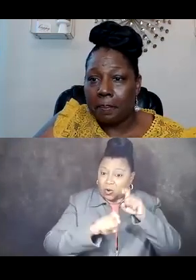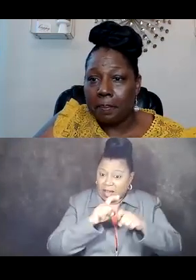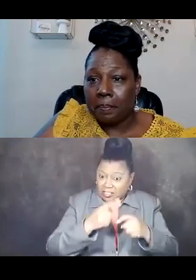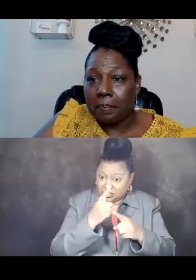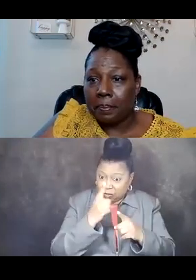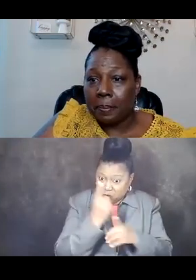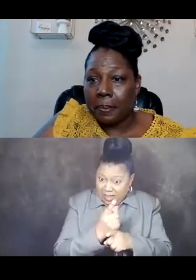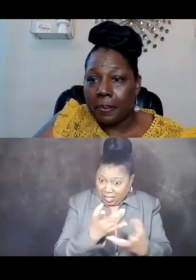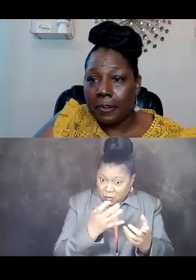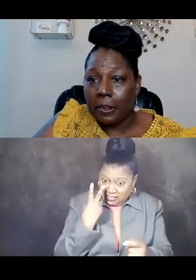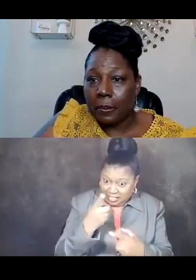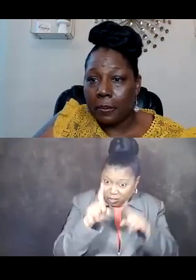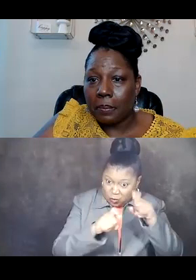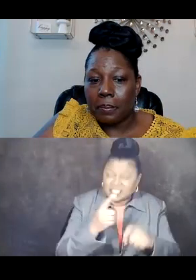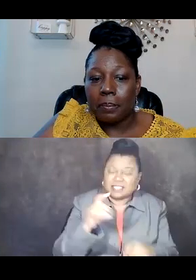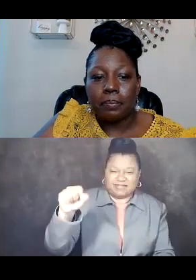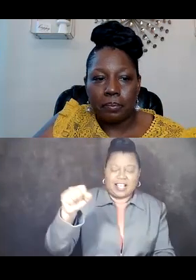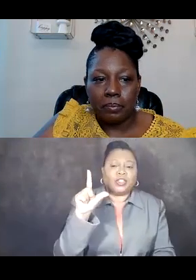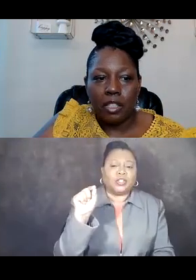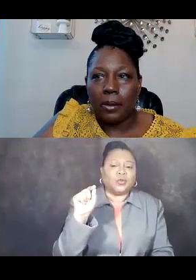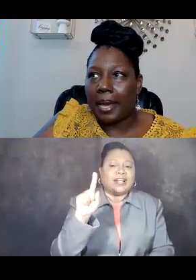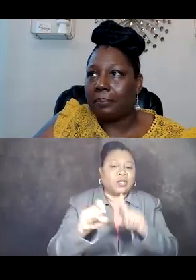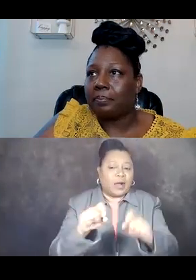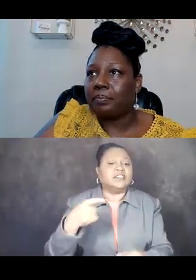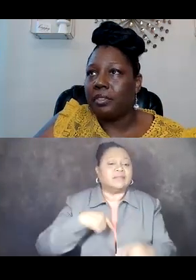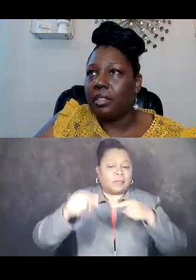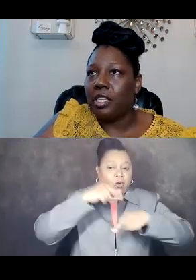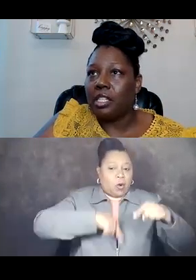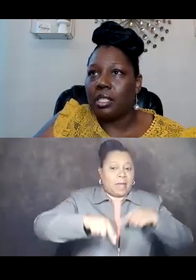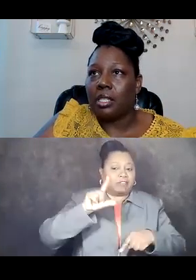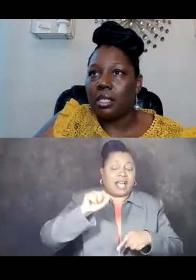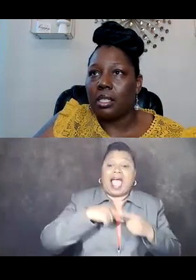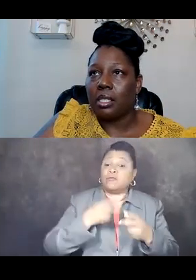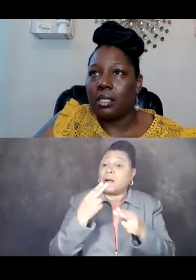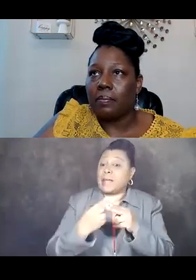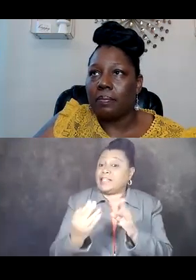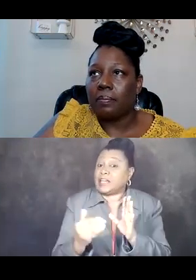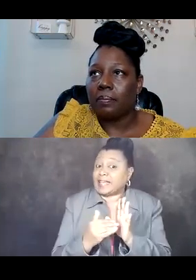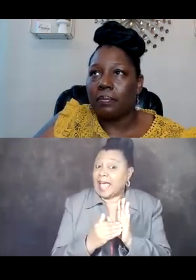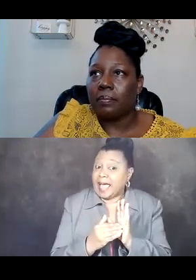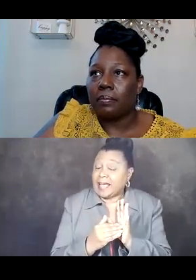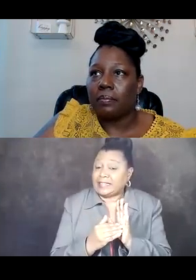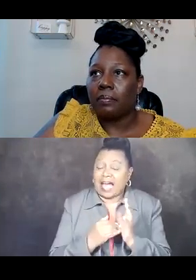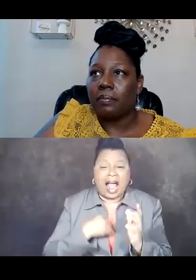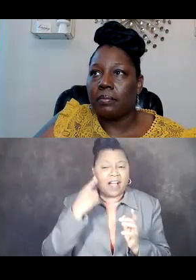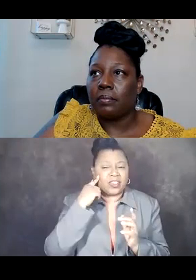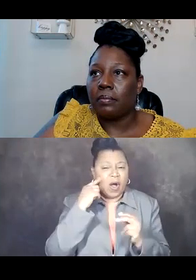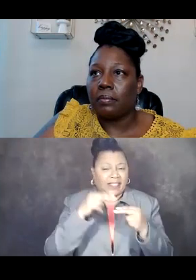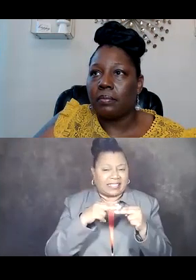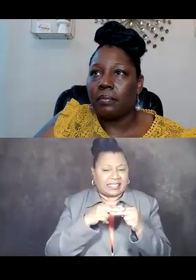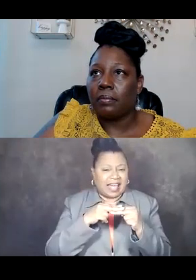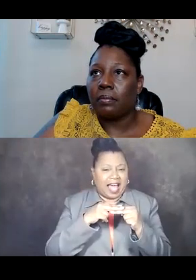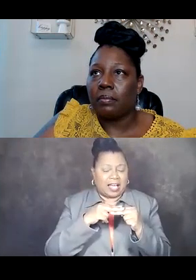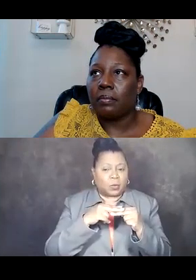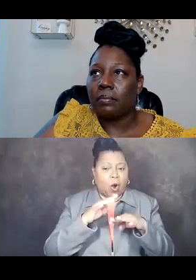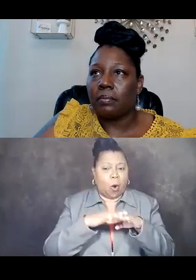Sarah? Yes, the 20 questions. Okay, And I will mention again, I thought that the slides were up on